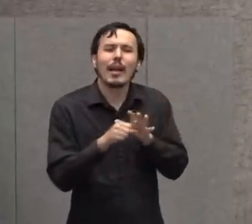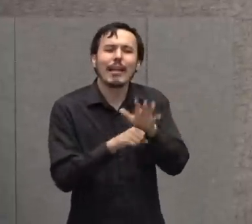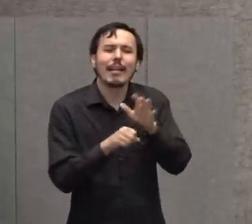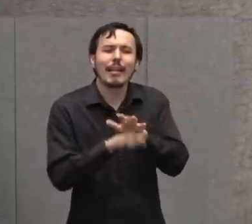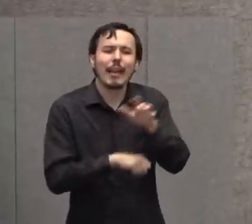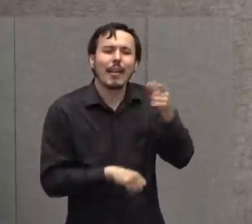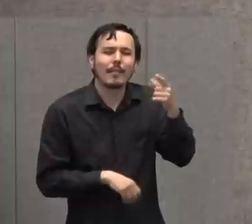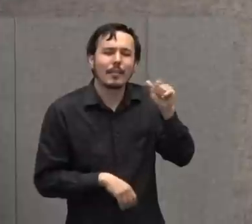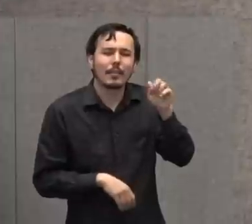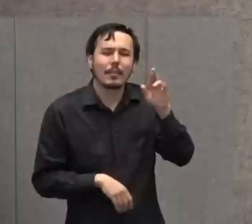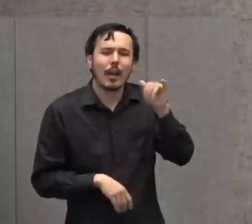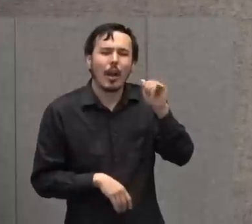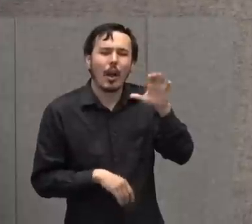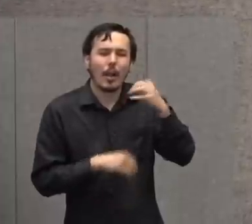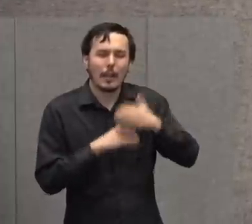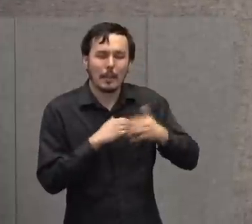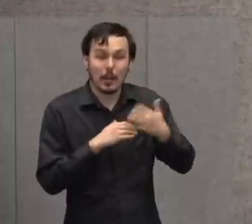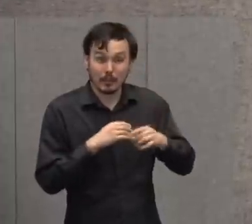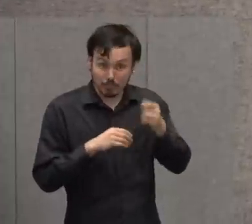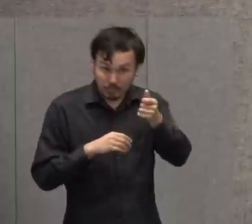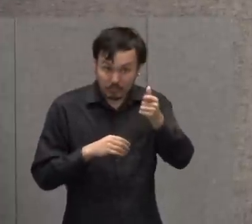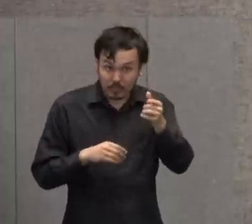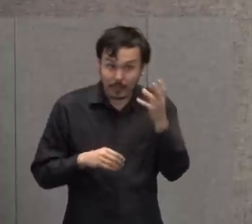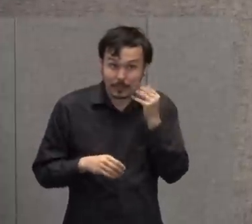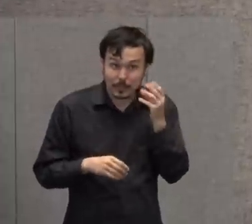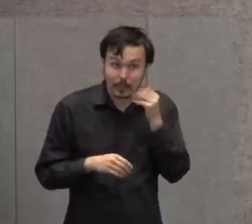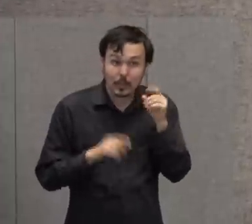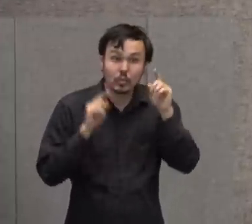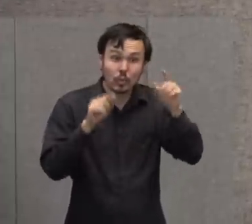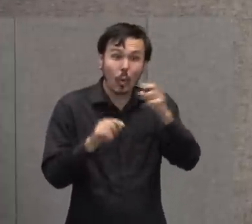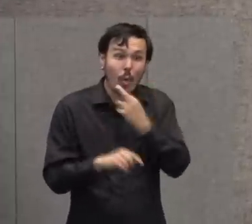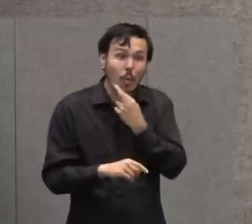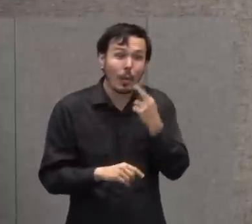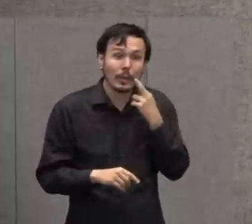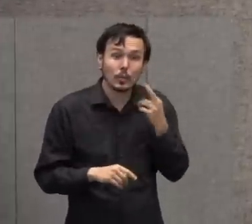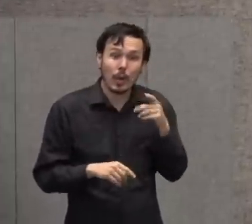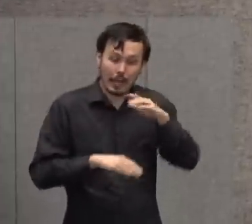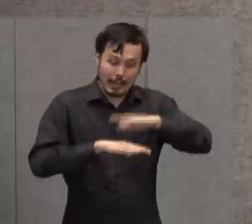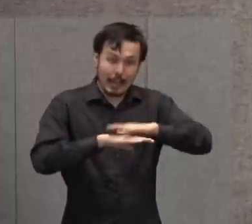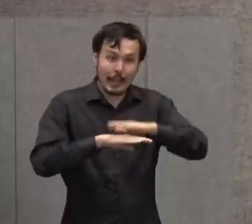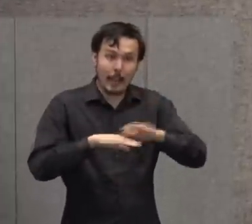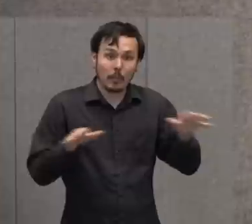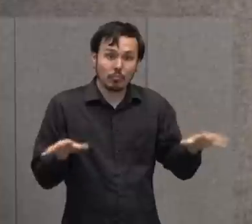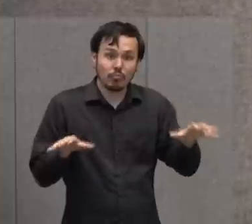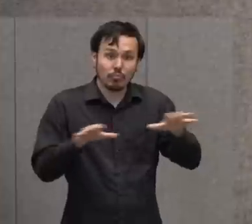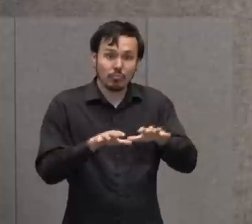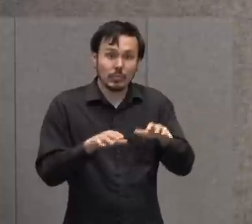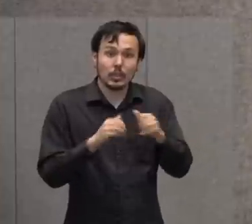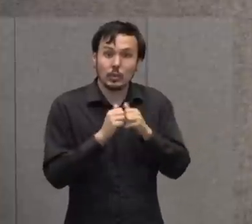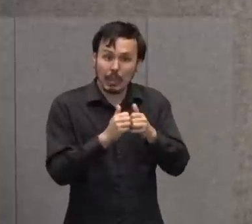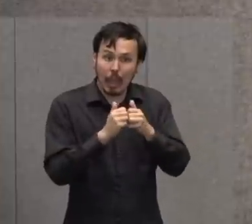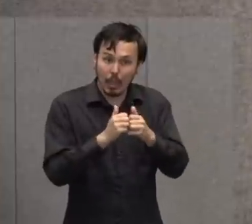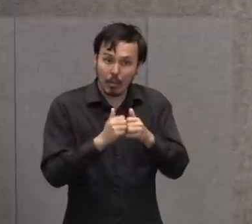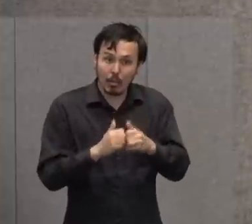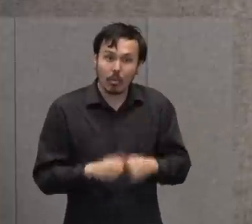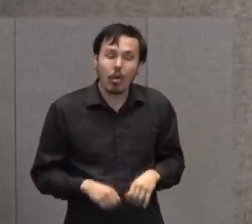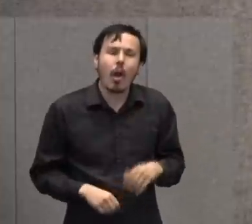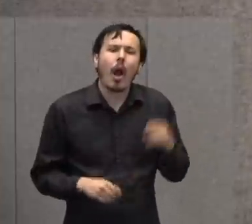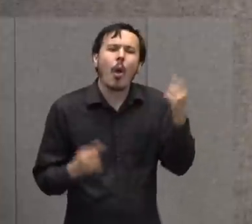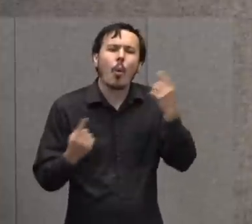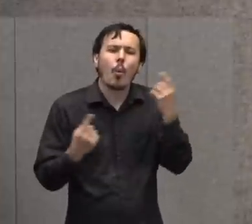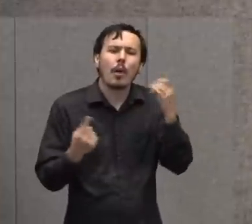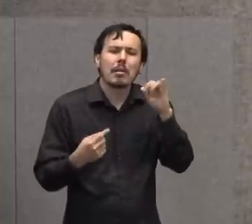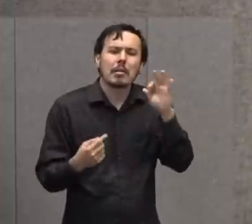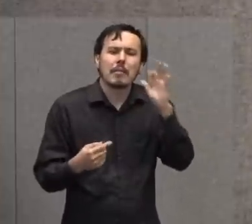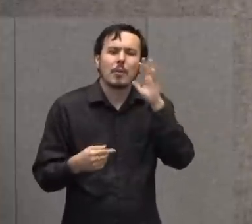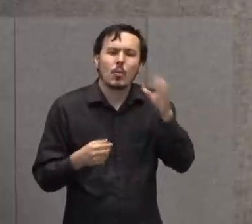a restaurant and you needed more space for your family, so you pushed tables together? But I wonder if that's going to cause some problems for Mrs.